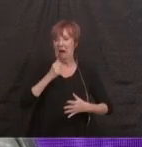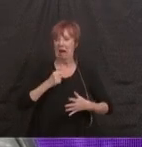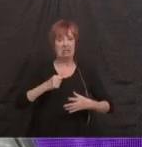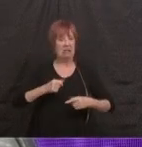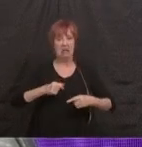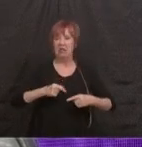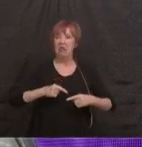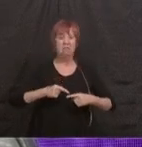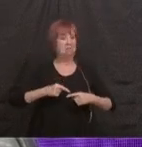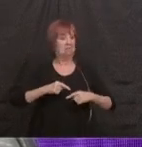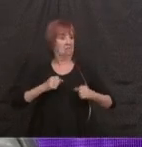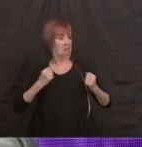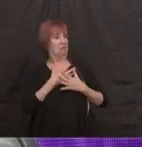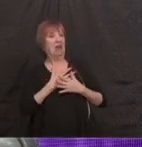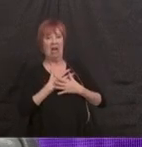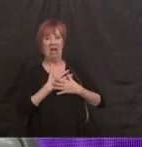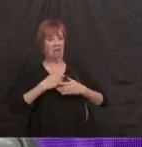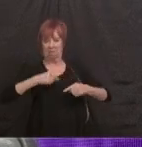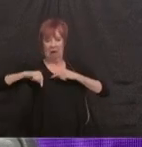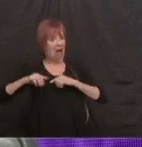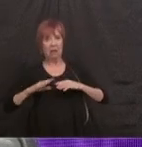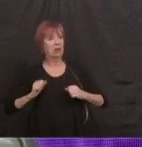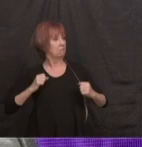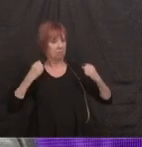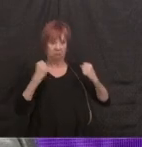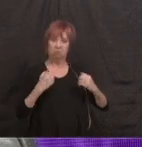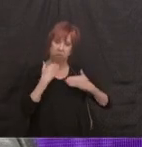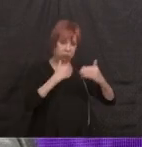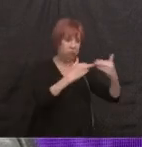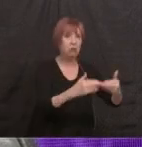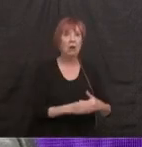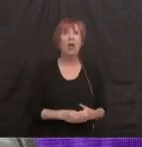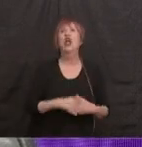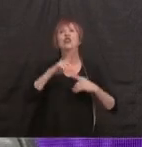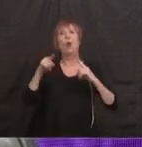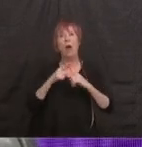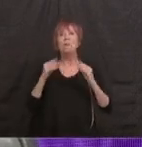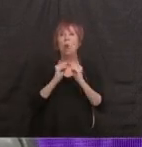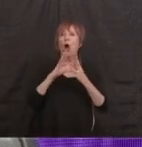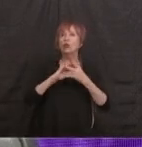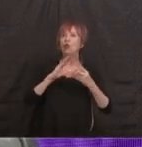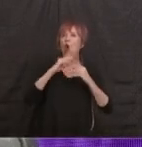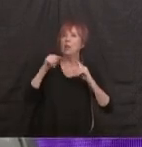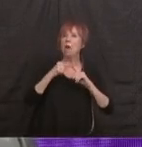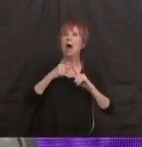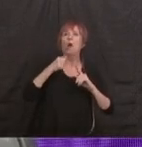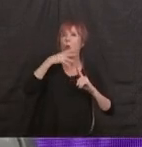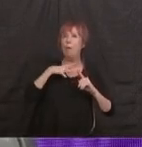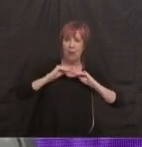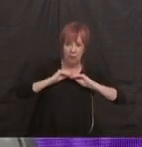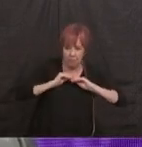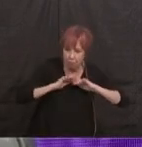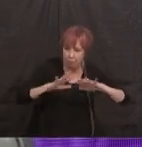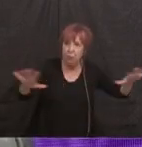make change within their country. Like, so more of those stories that become more widely promulgated across our media, I think, is just